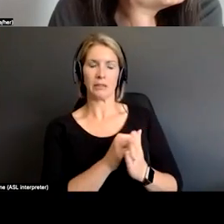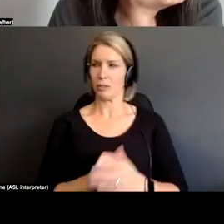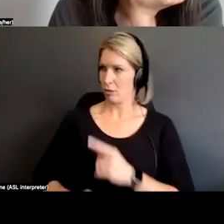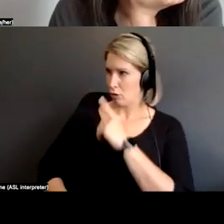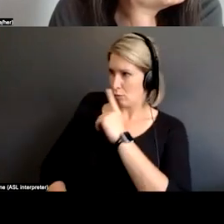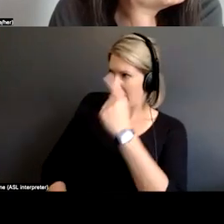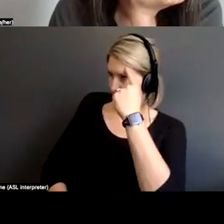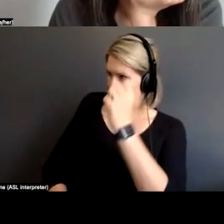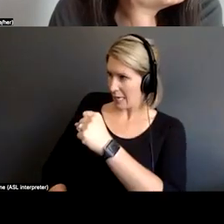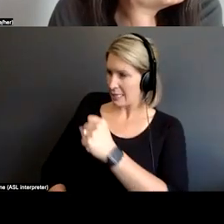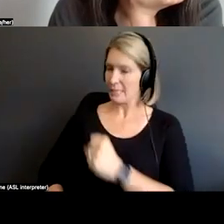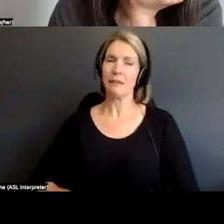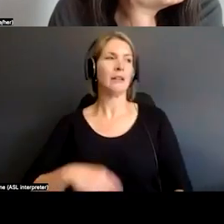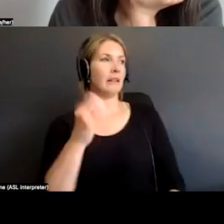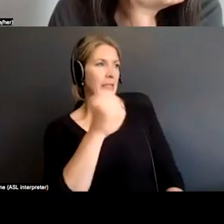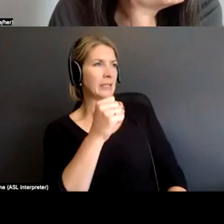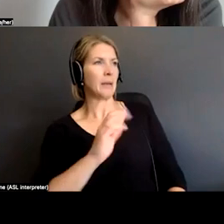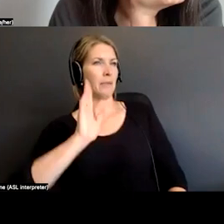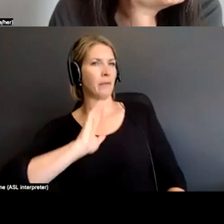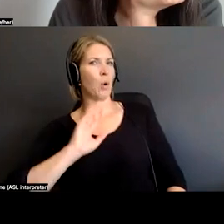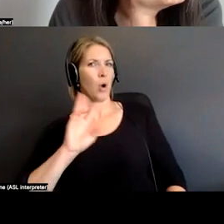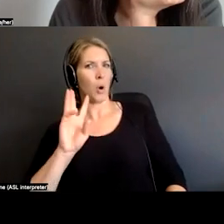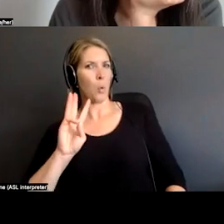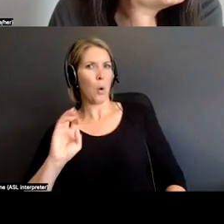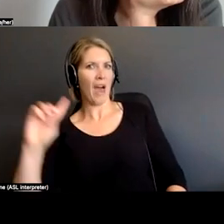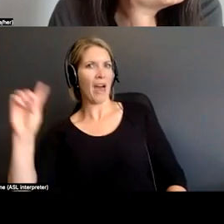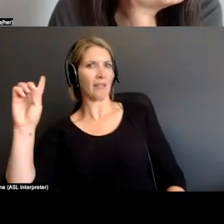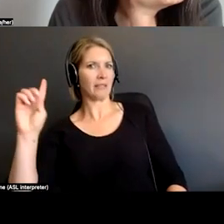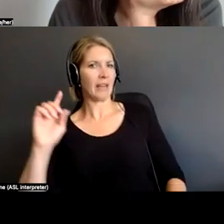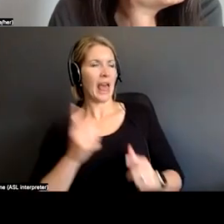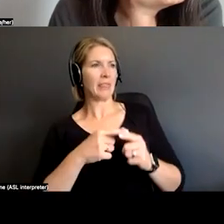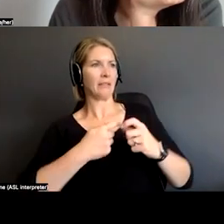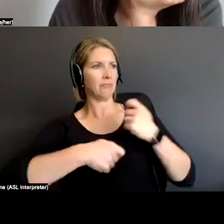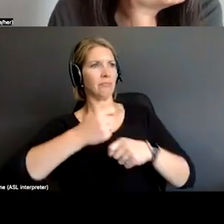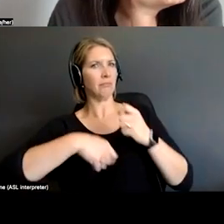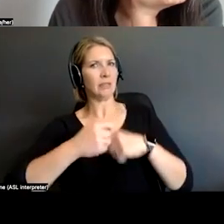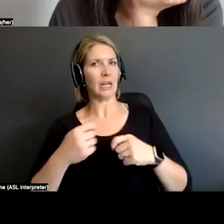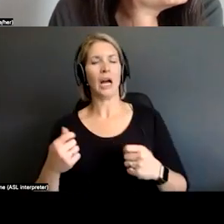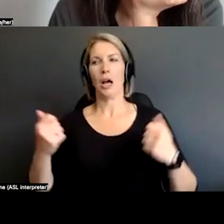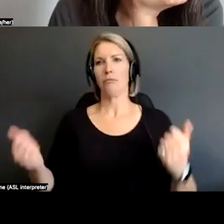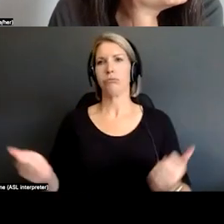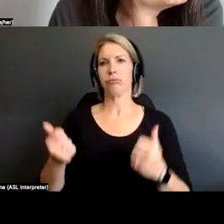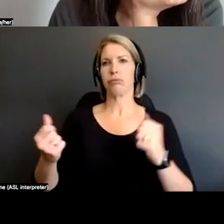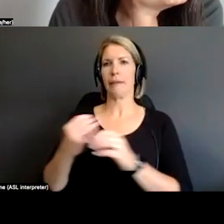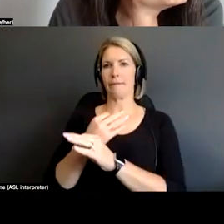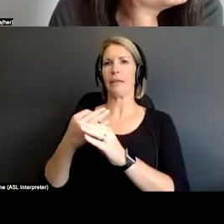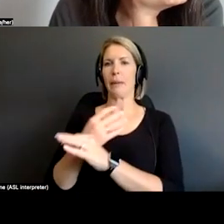a lot more wild beforehand. Right. But there was a lot of feedback coming in from sales